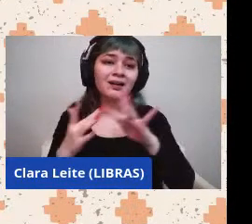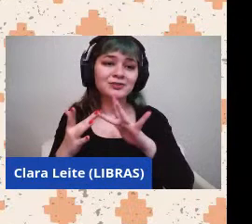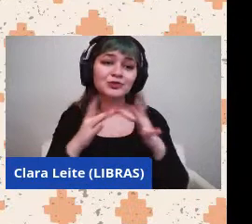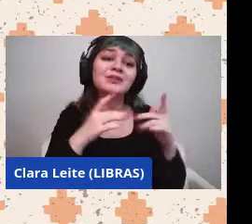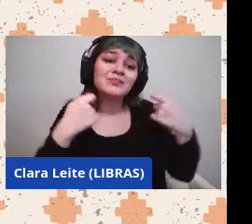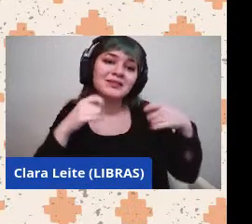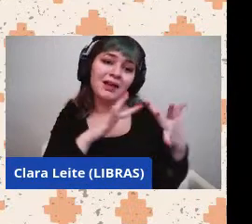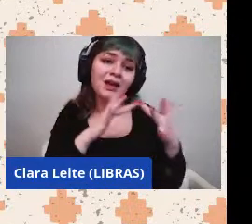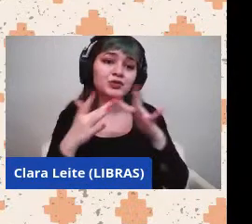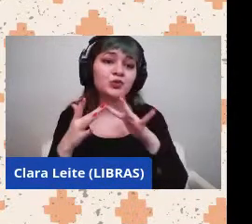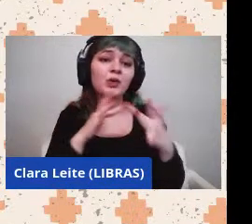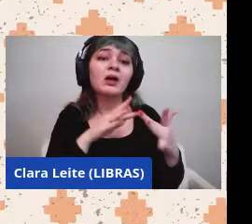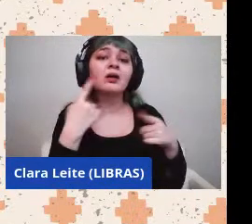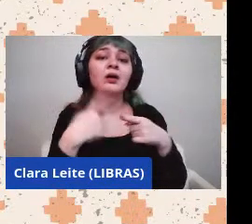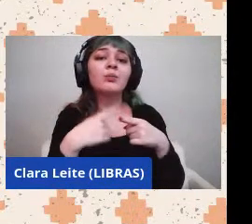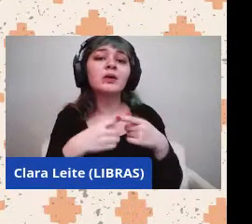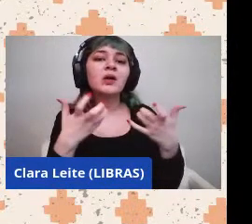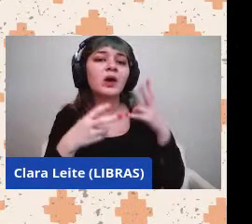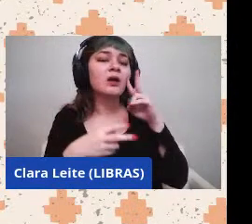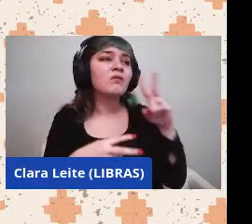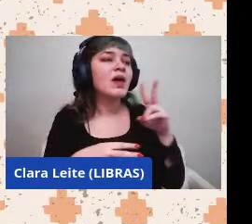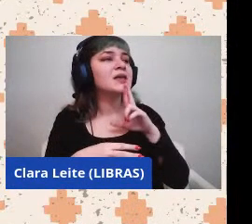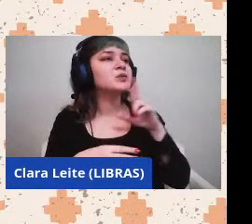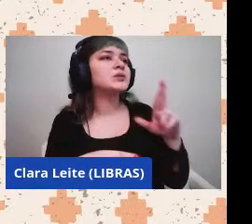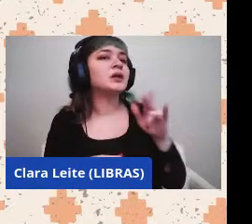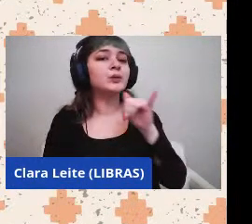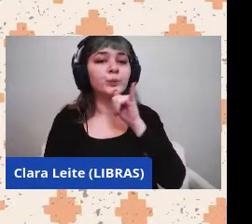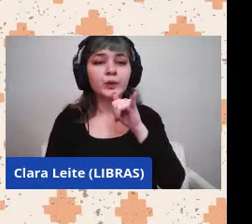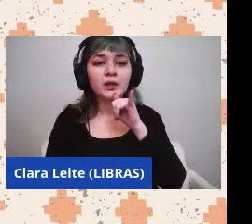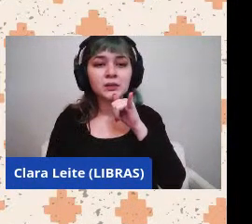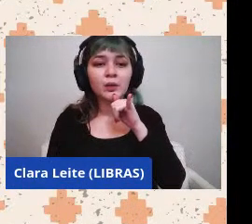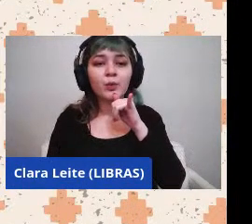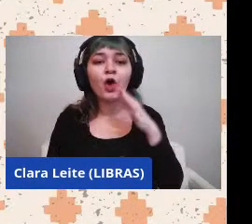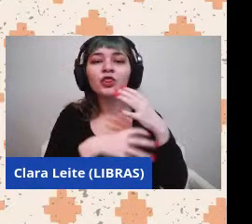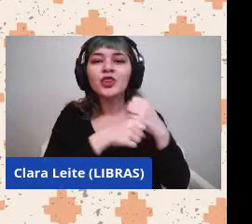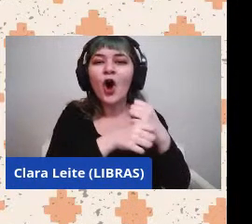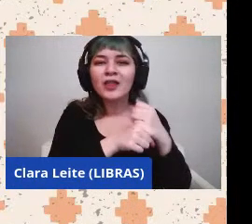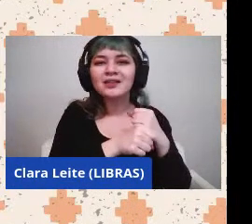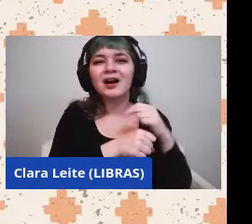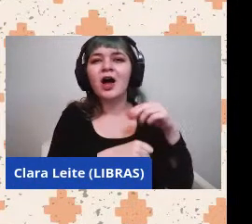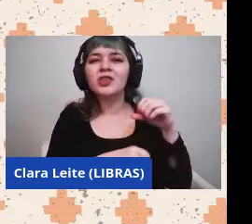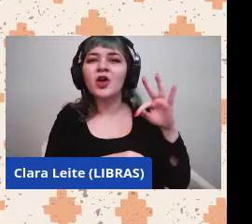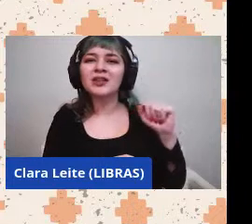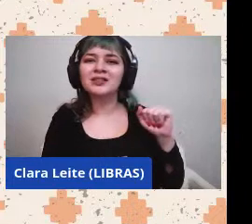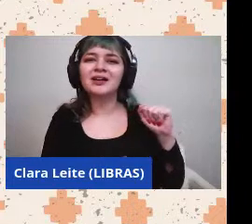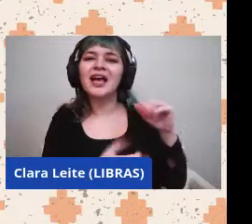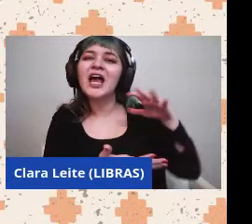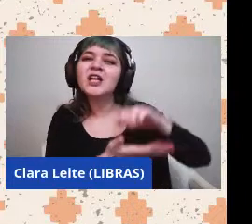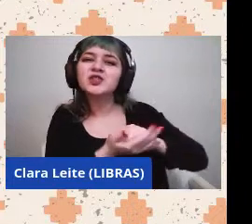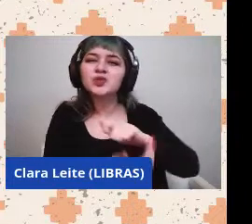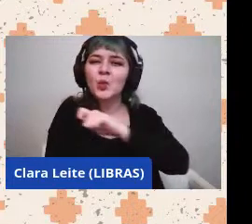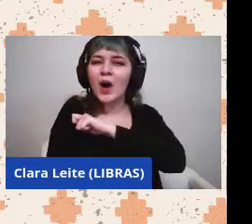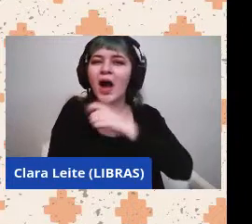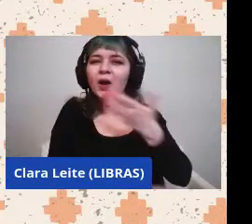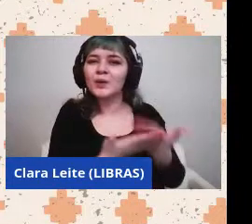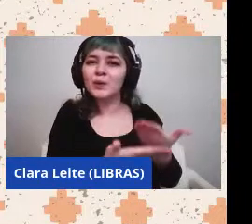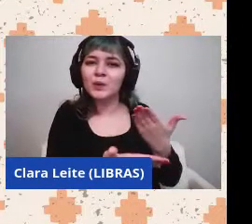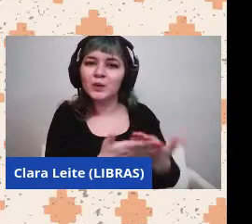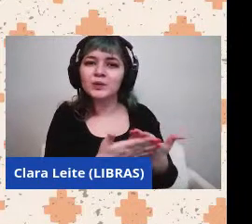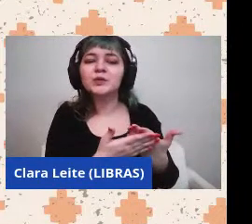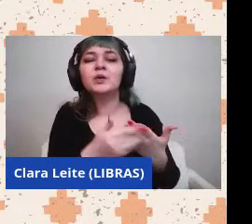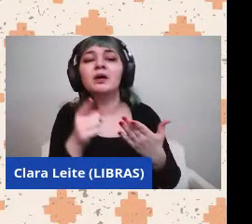because one may be wanting to look at outcomes that involve seeing grades or student records, et cetera. So the FERPA